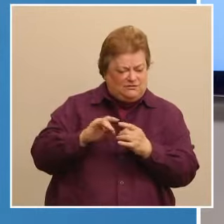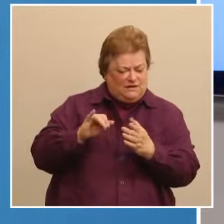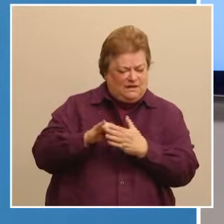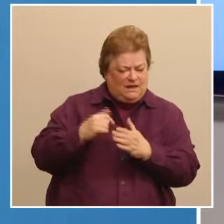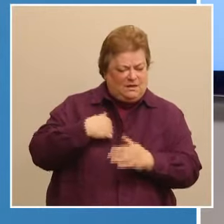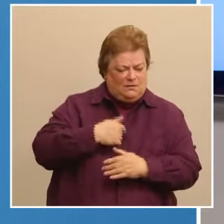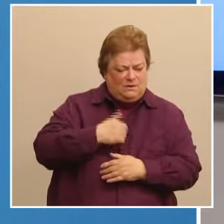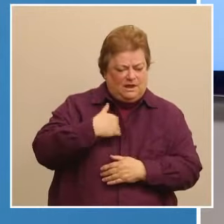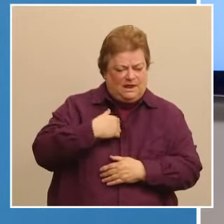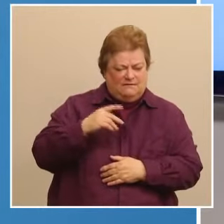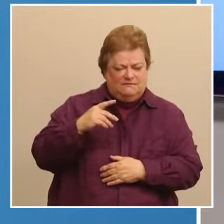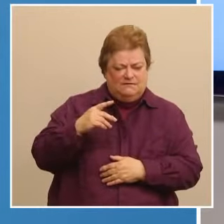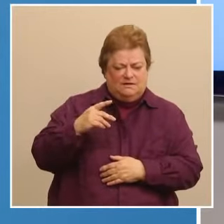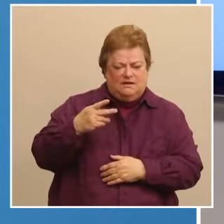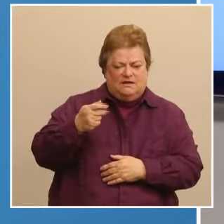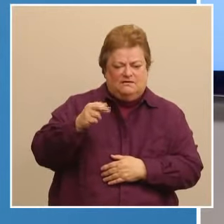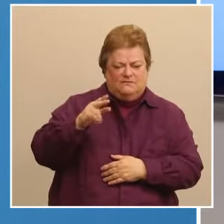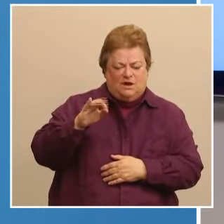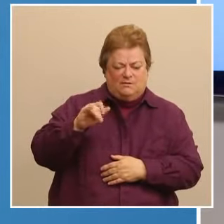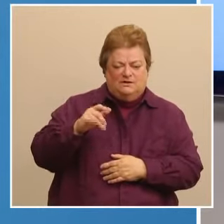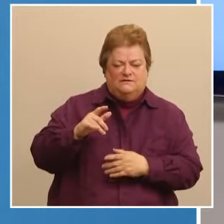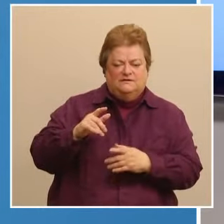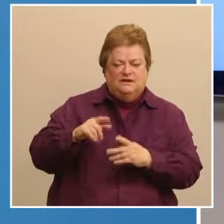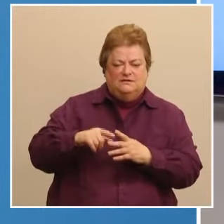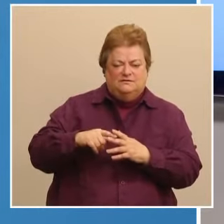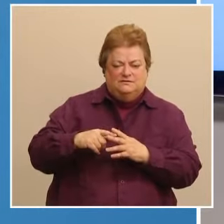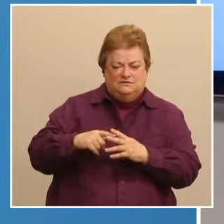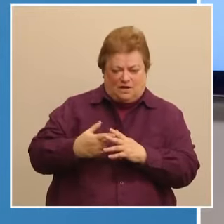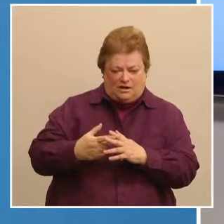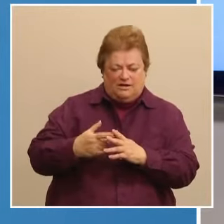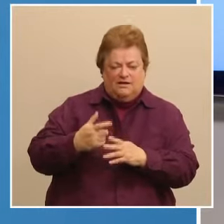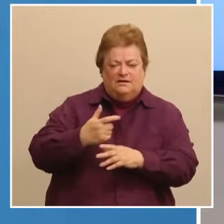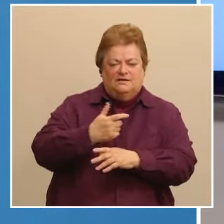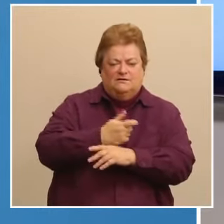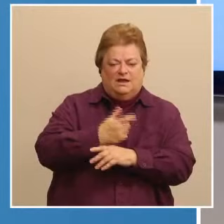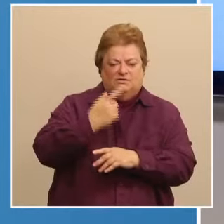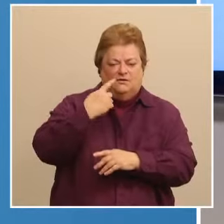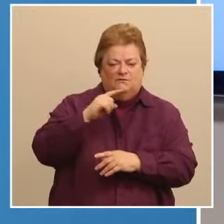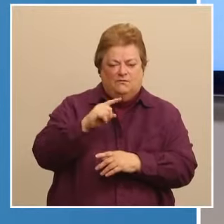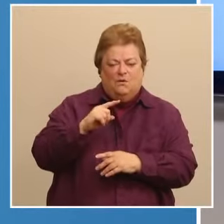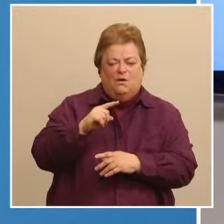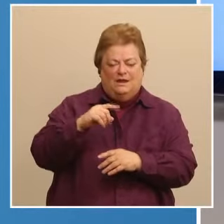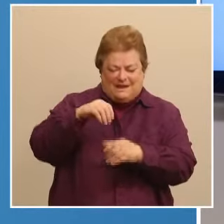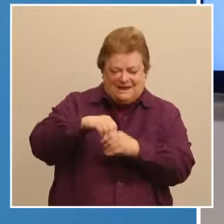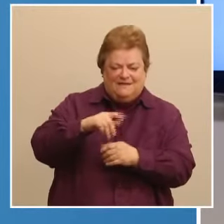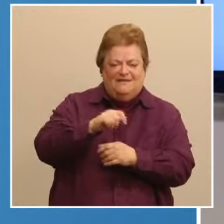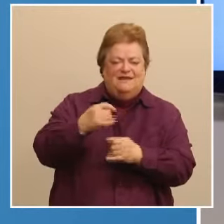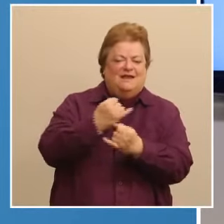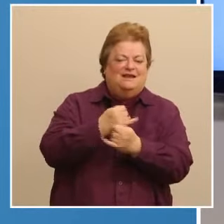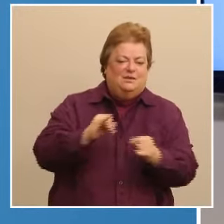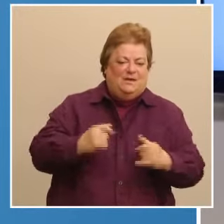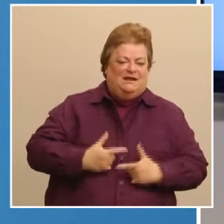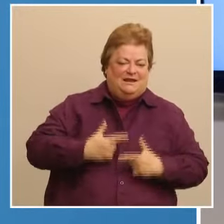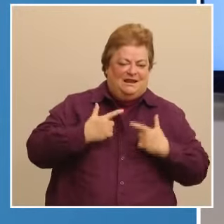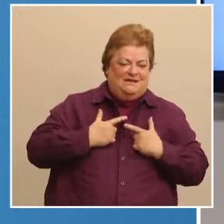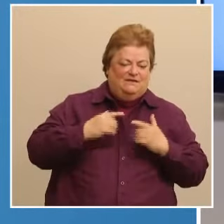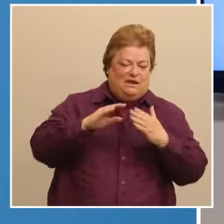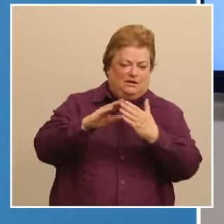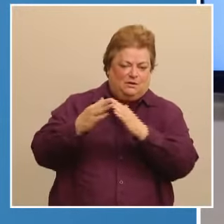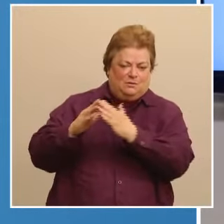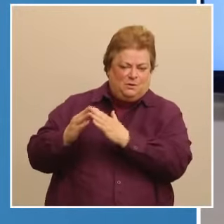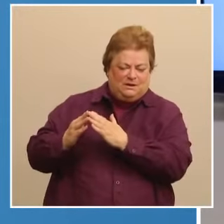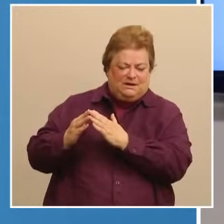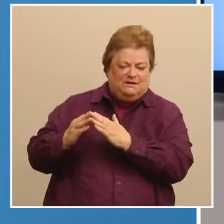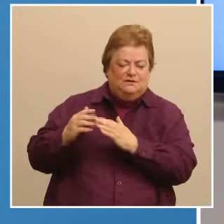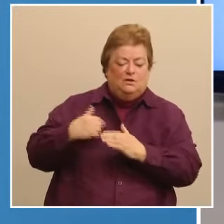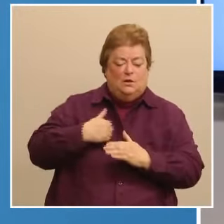have pharmacies carrying out the vaccinations in our senior independent living communities. So we'll